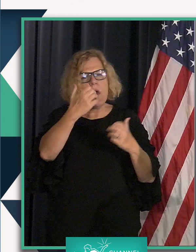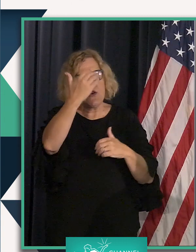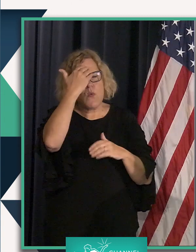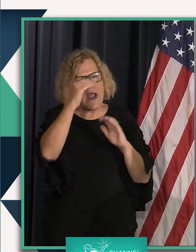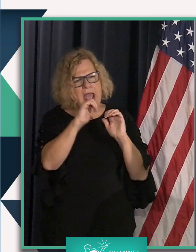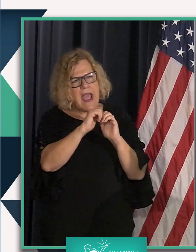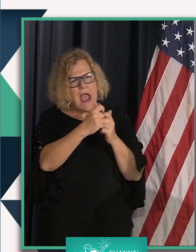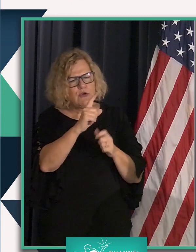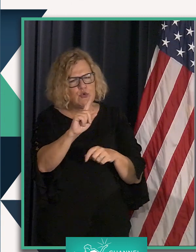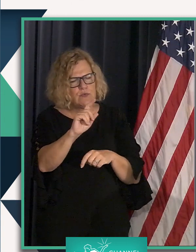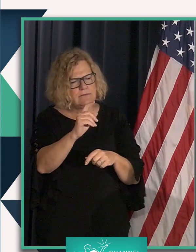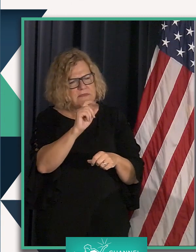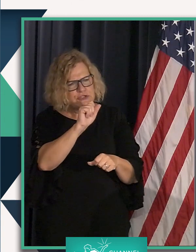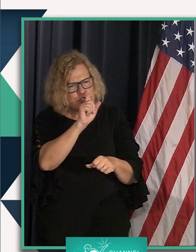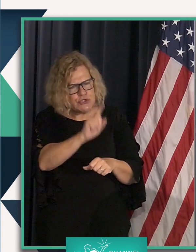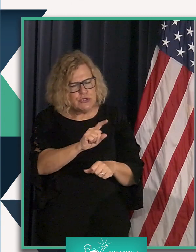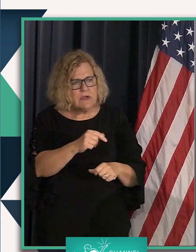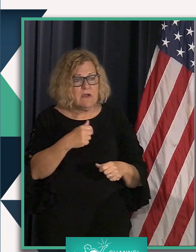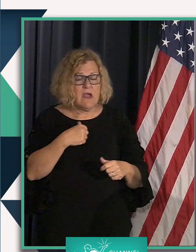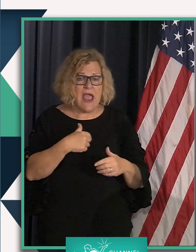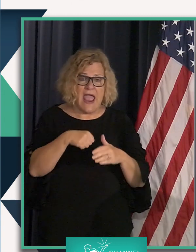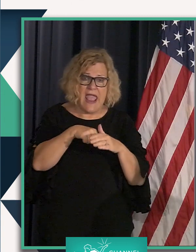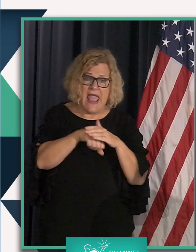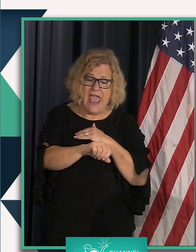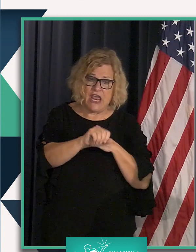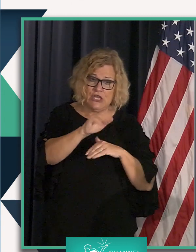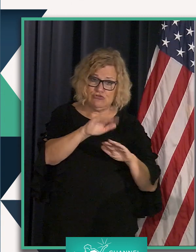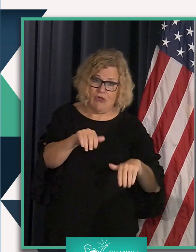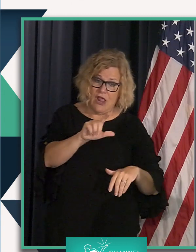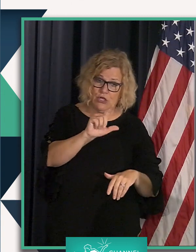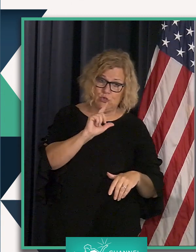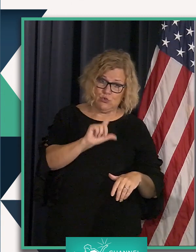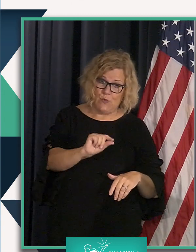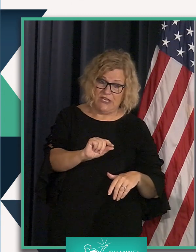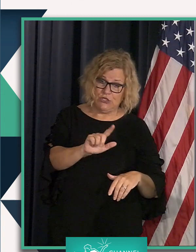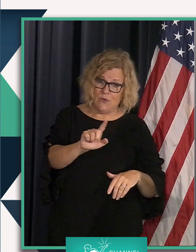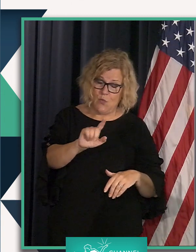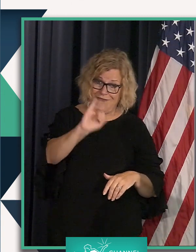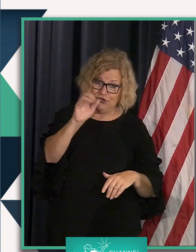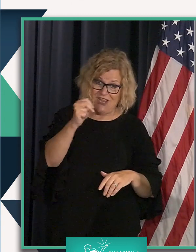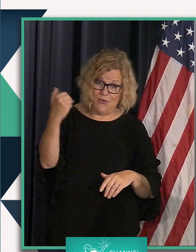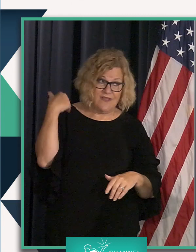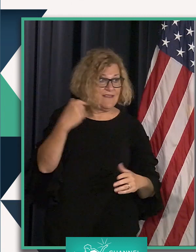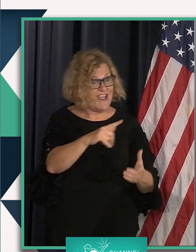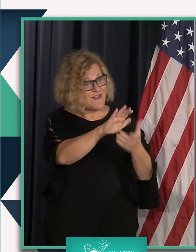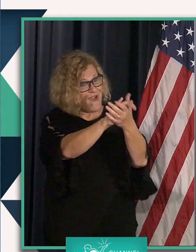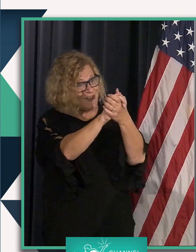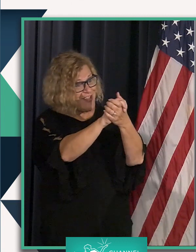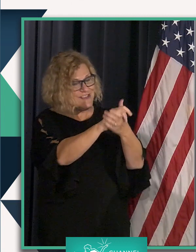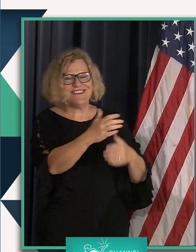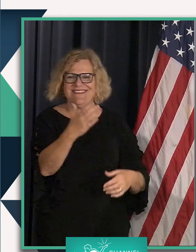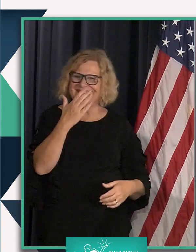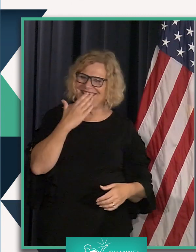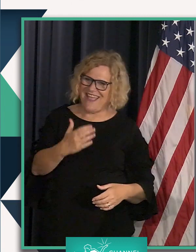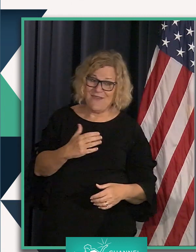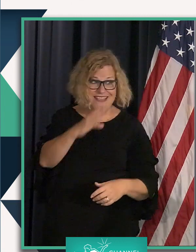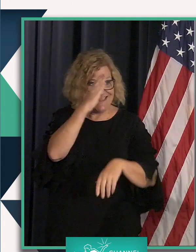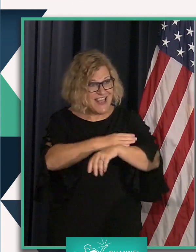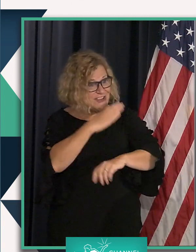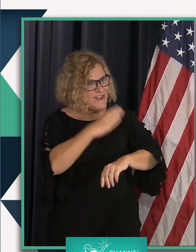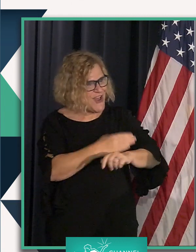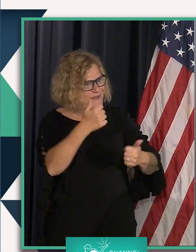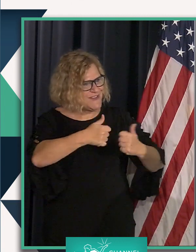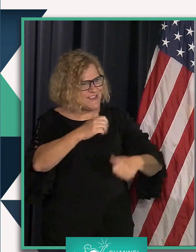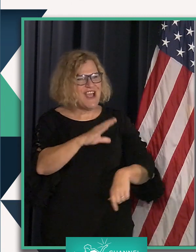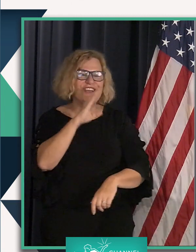how do you ensure that, well, I had a child in 2021, January. So how do you ensure? Congratulations. Thank you. Son or daughter?